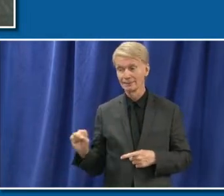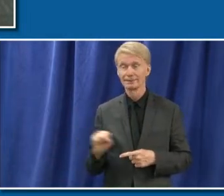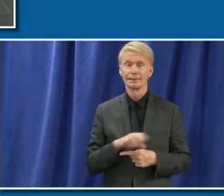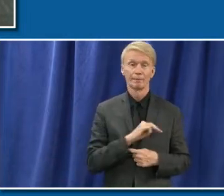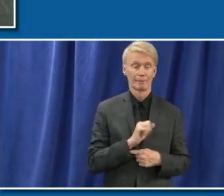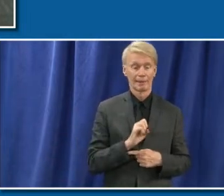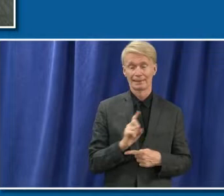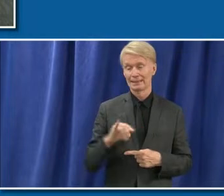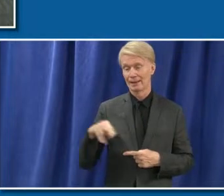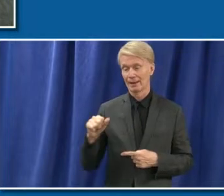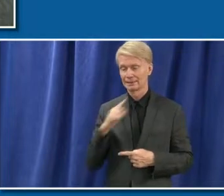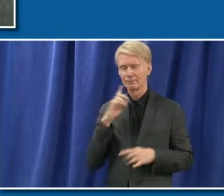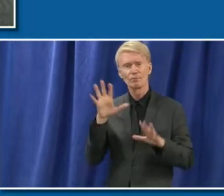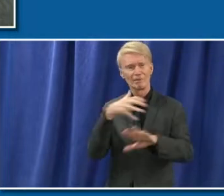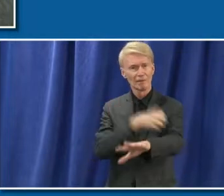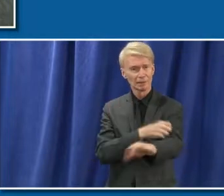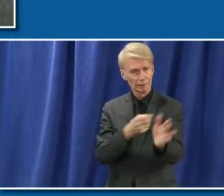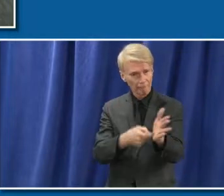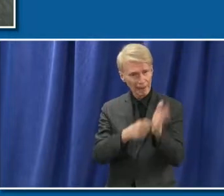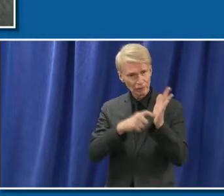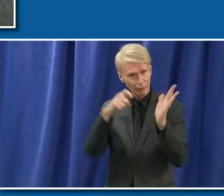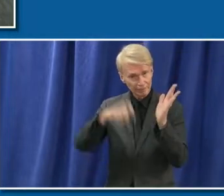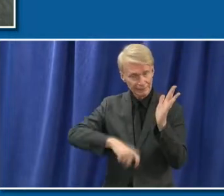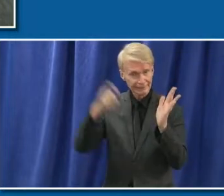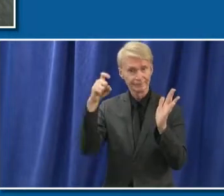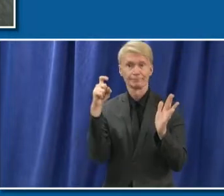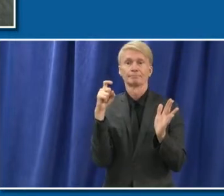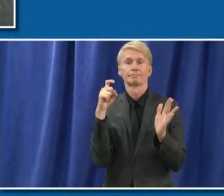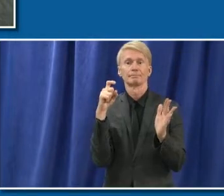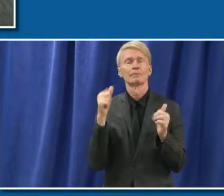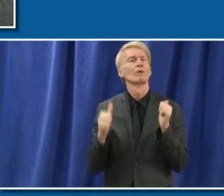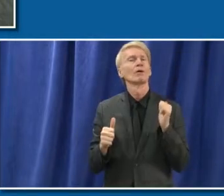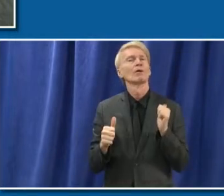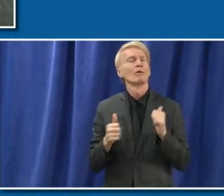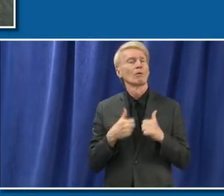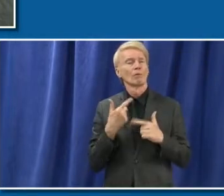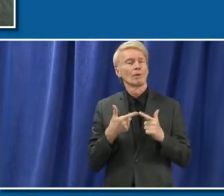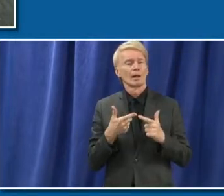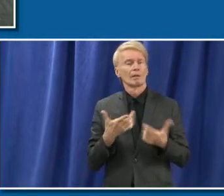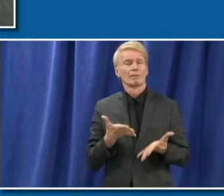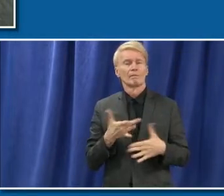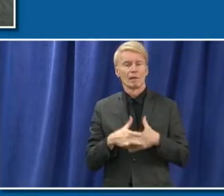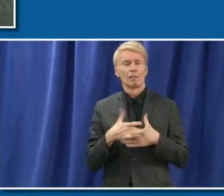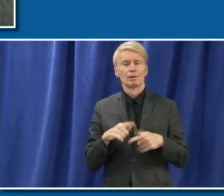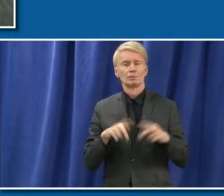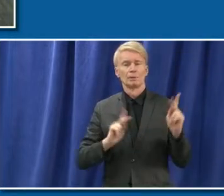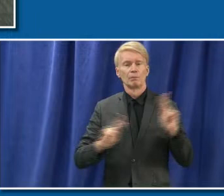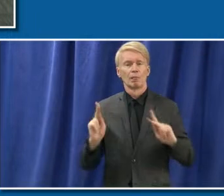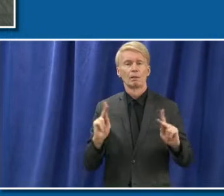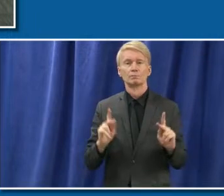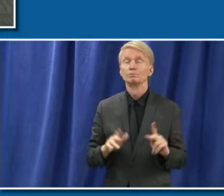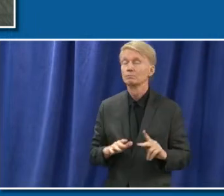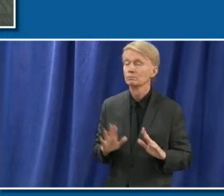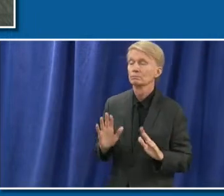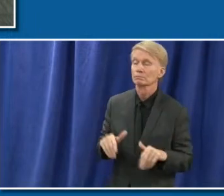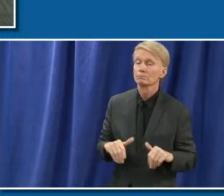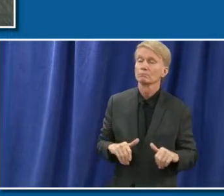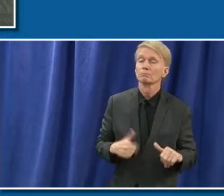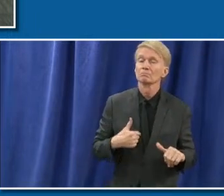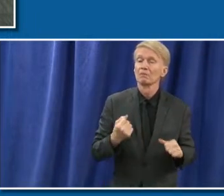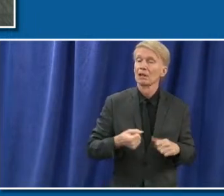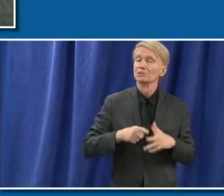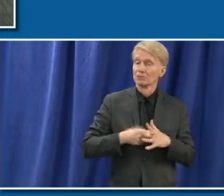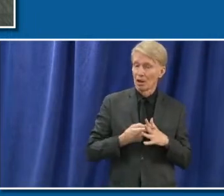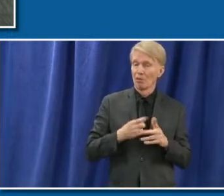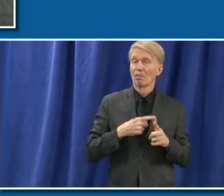asking, will the vaccine be mandatory once it becomes widely available to the public? So I can maybe start with that one,